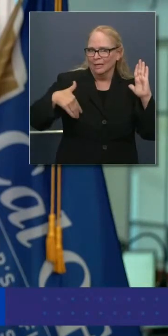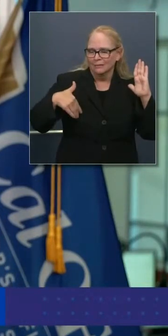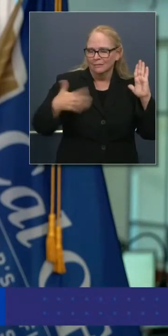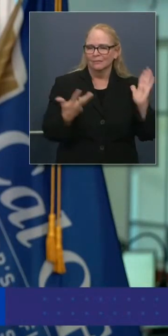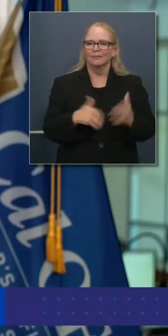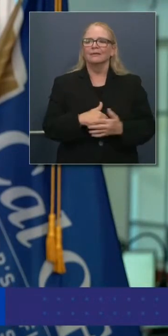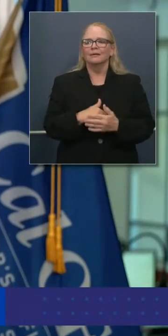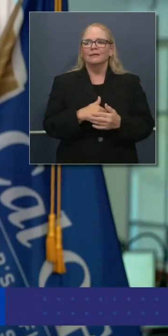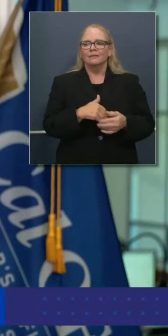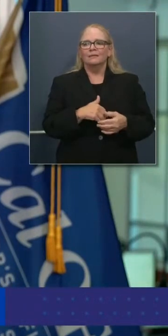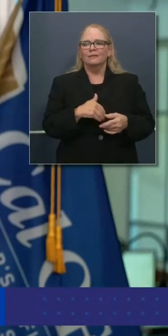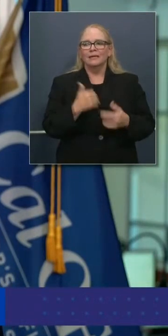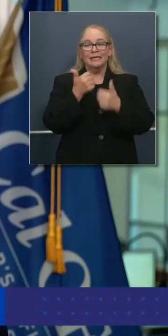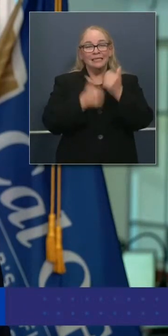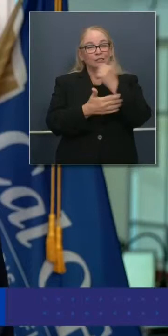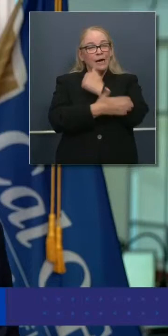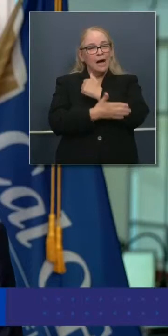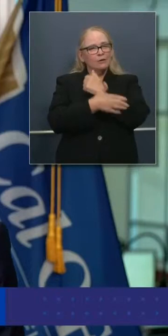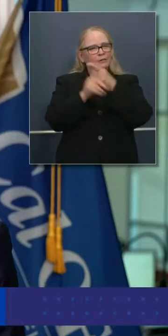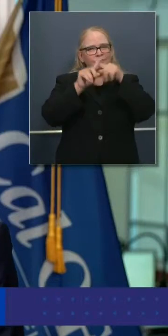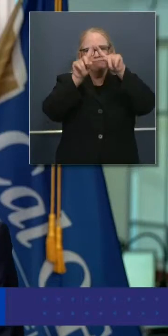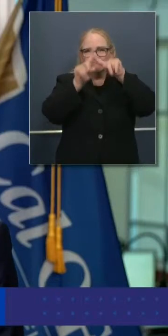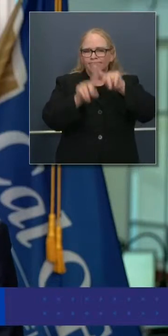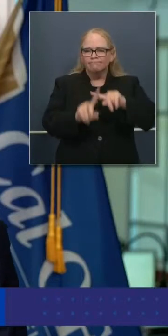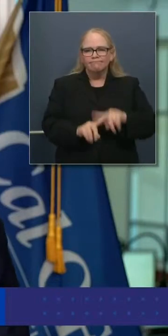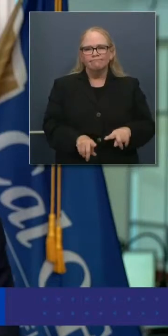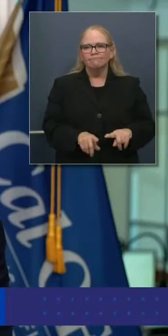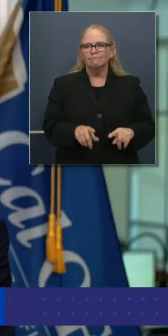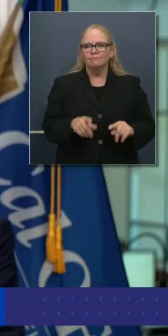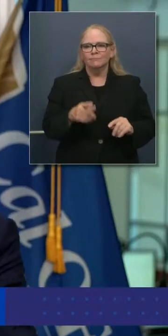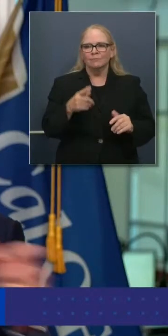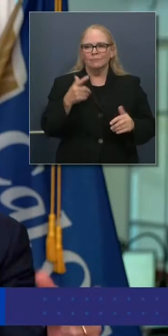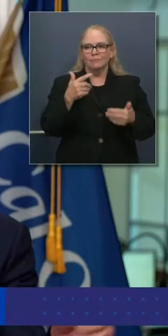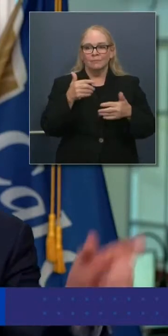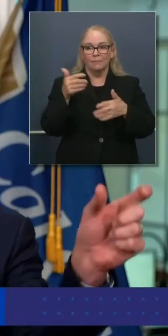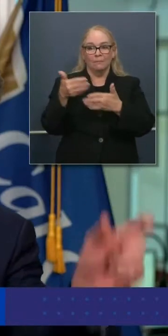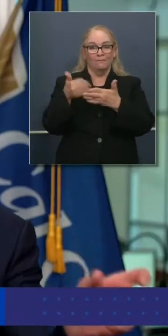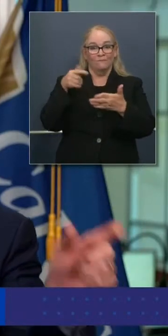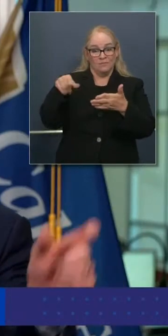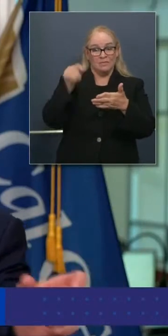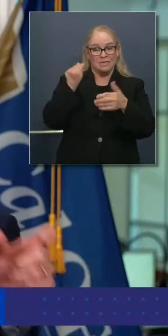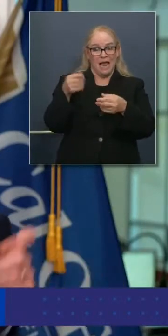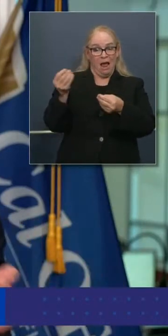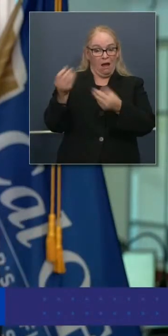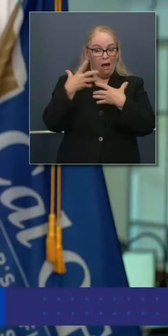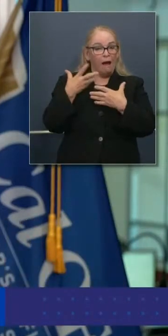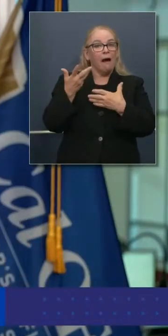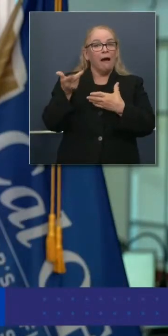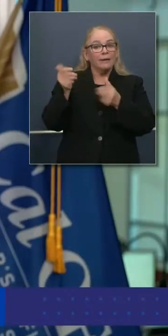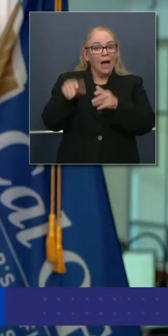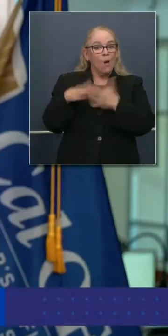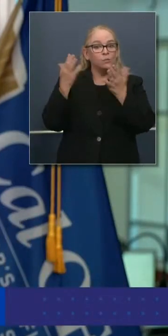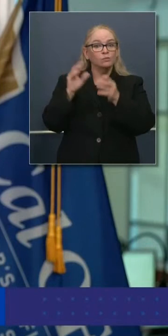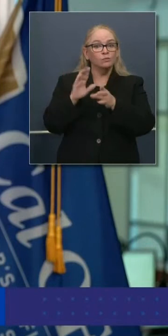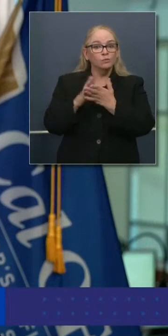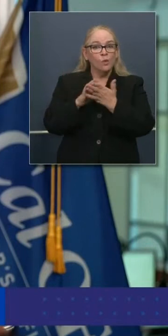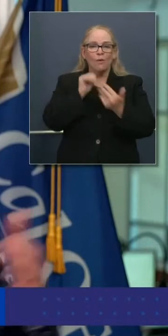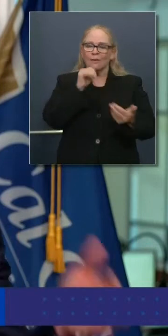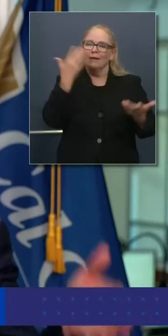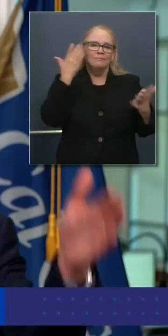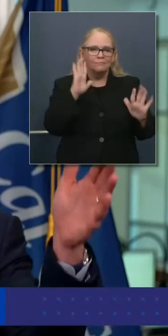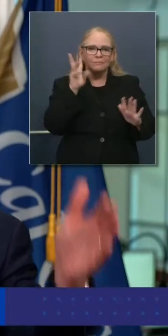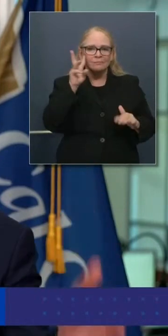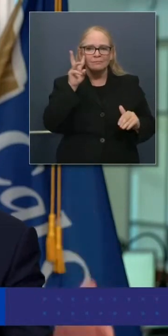county is foundational, but also as it relates to reopening our schools. And so we're going to go back, we're going to plug in on the basis of those dates.